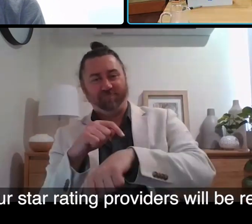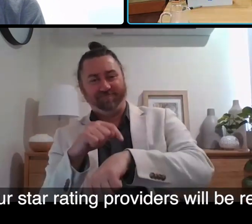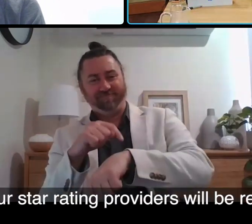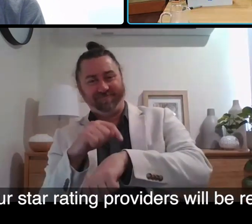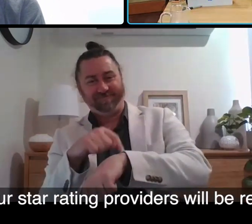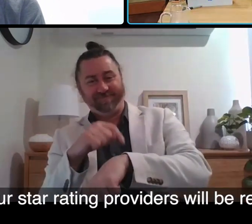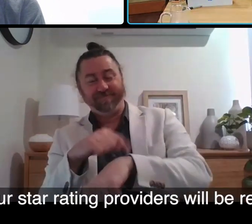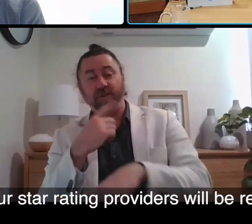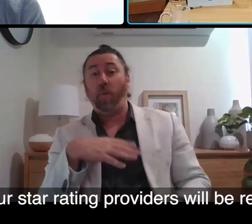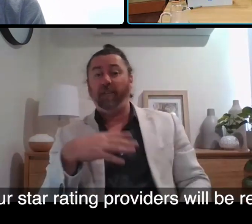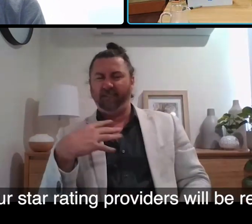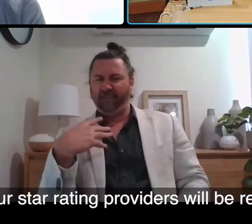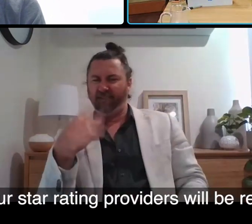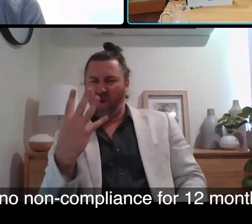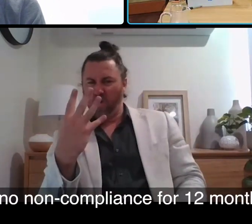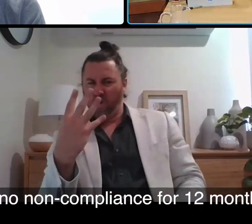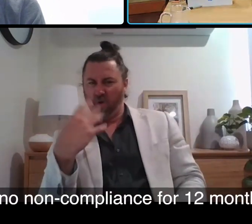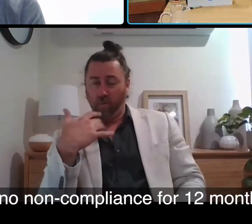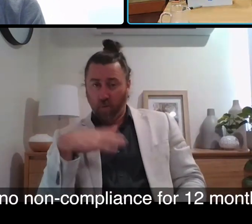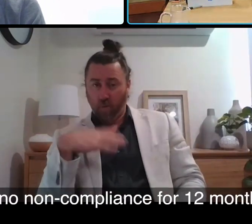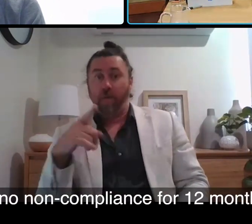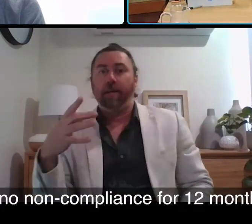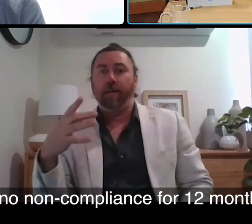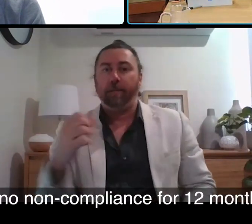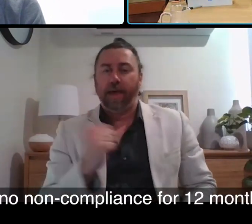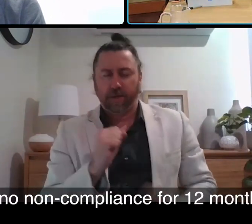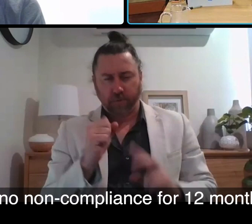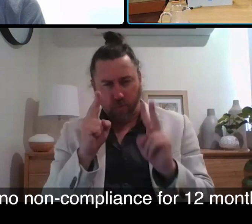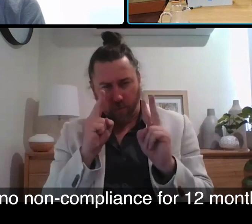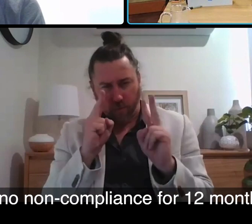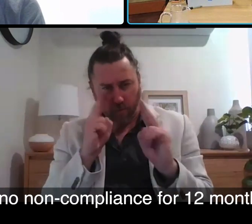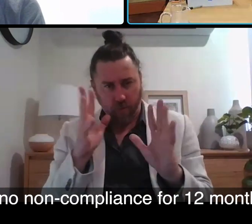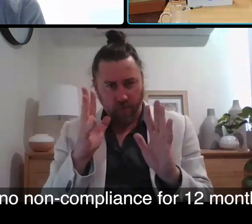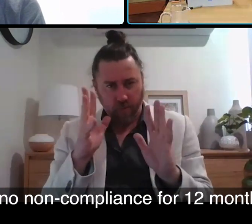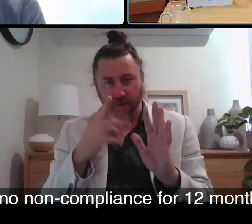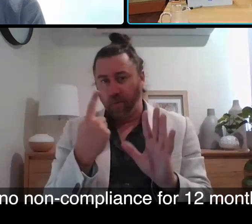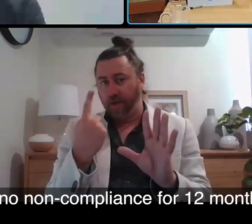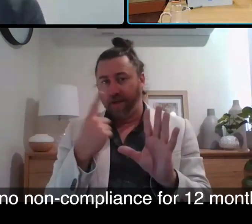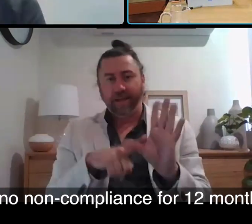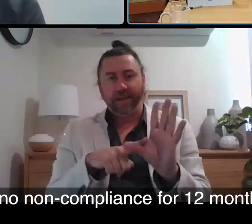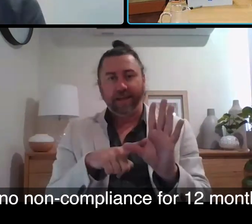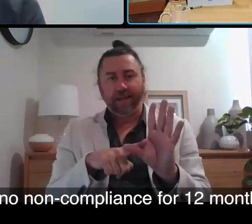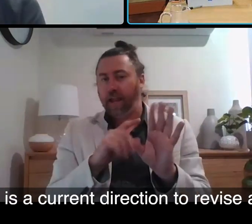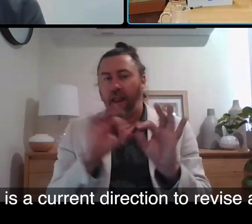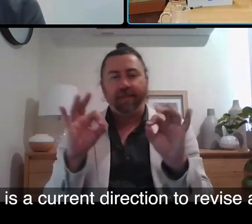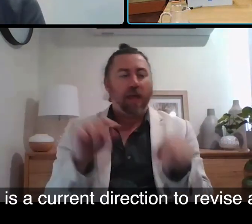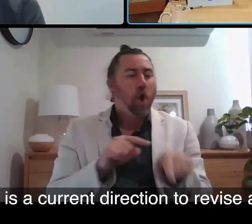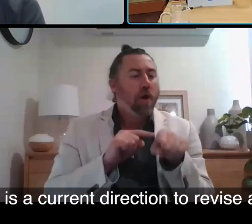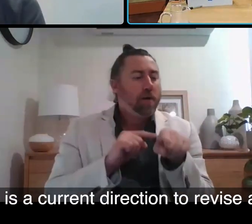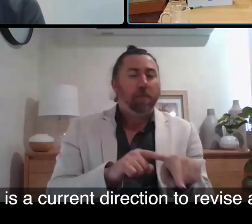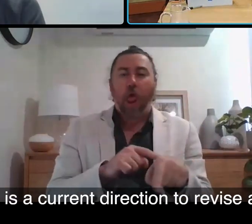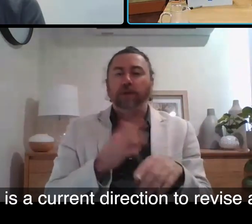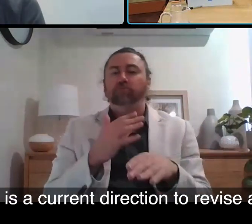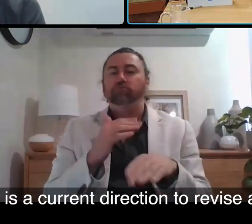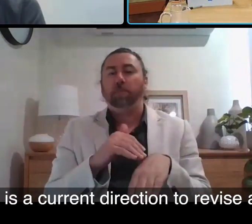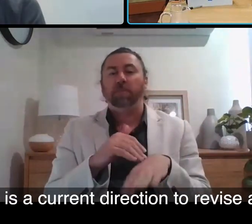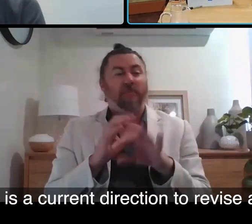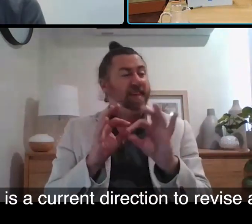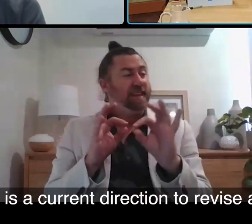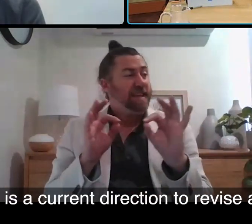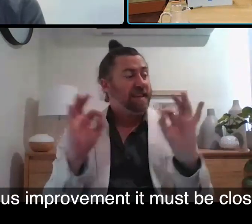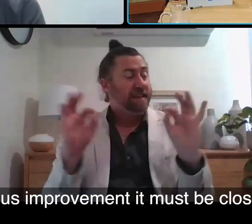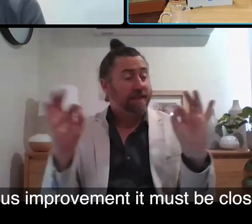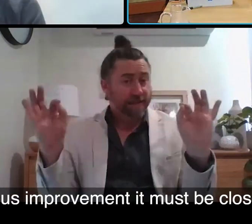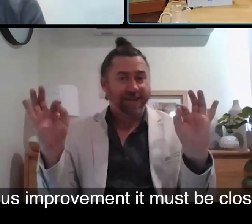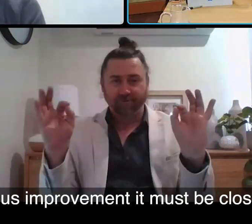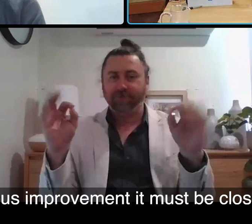4-star rating, providers will be required to have had no non-compliance for 12 months or more. If there is a current direction to